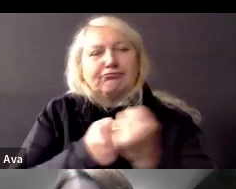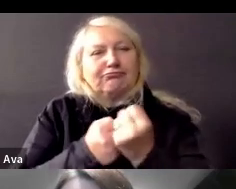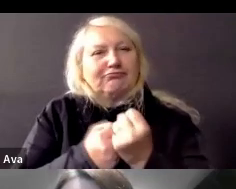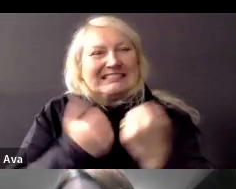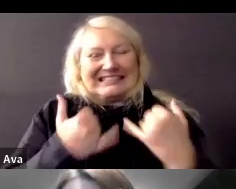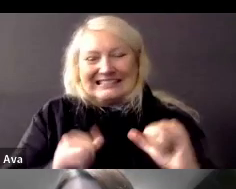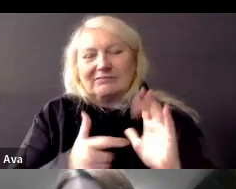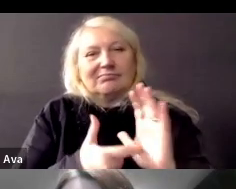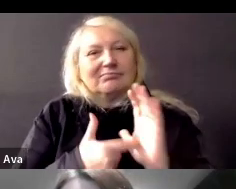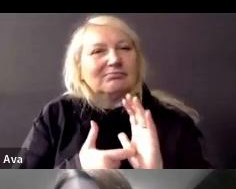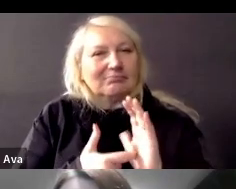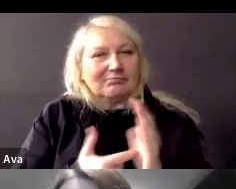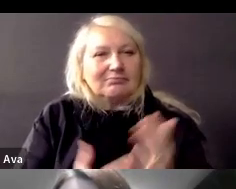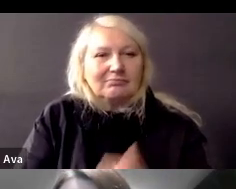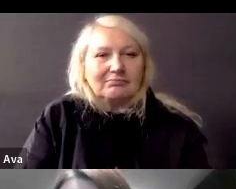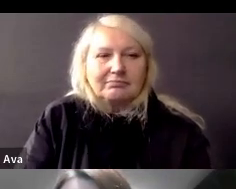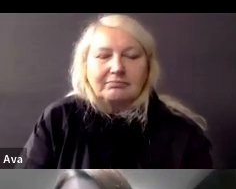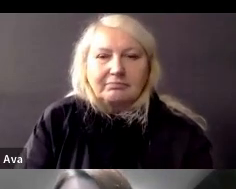can,